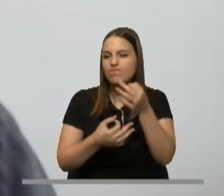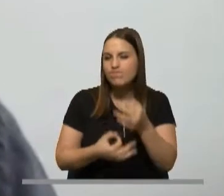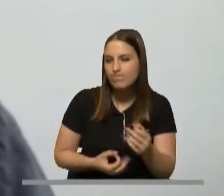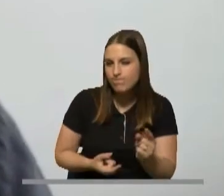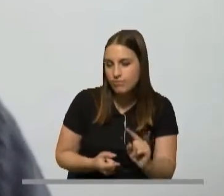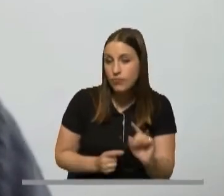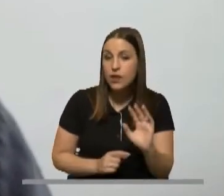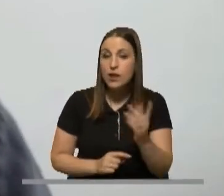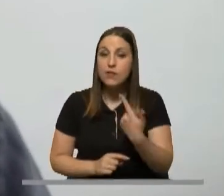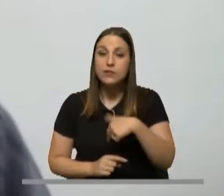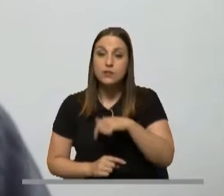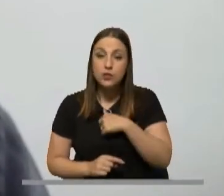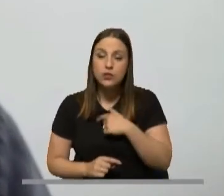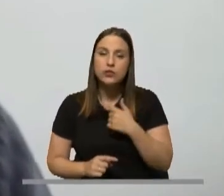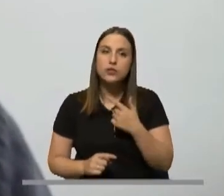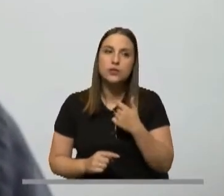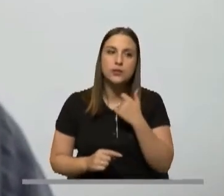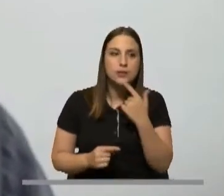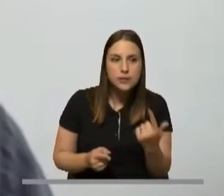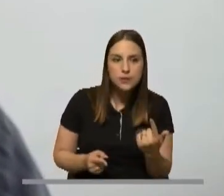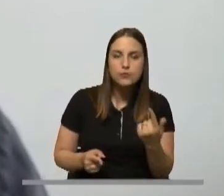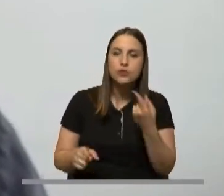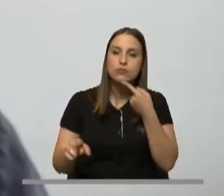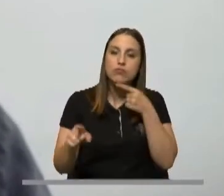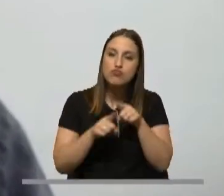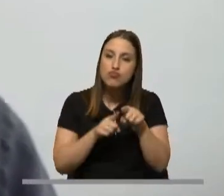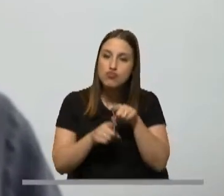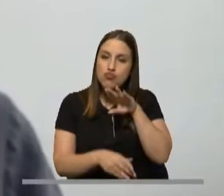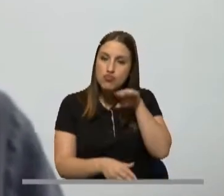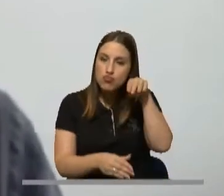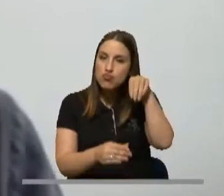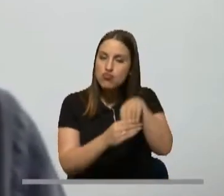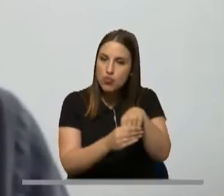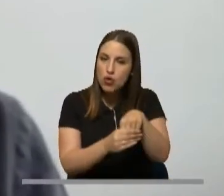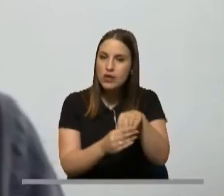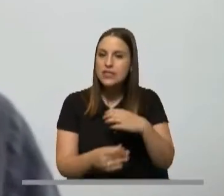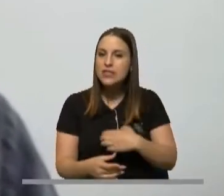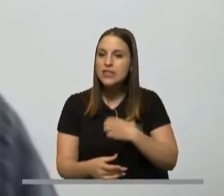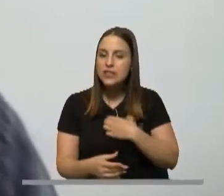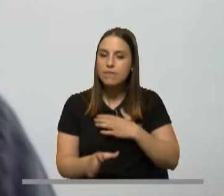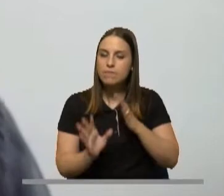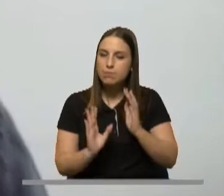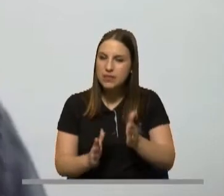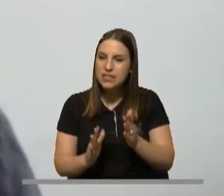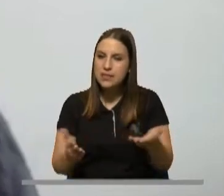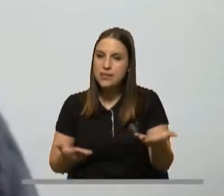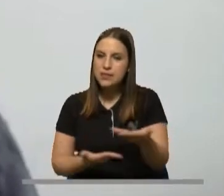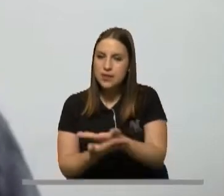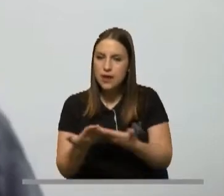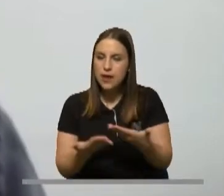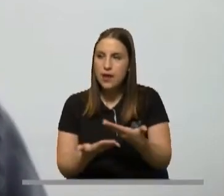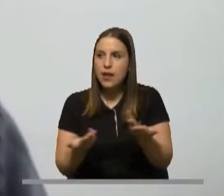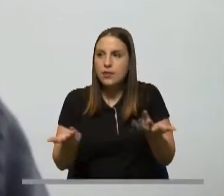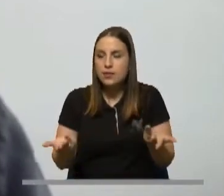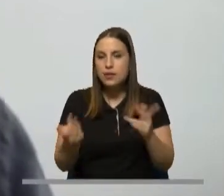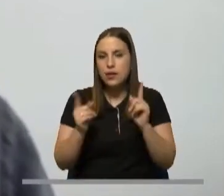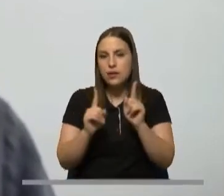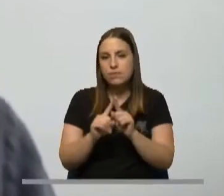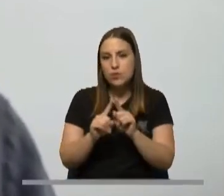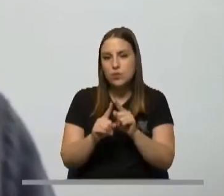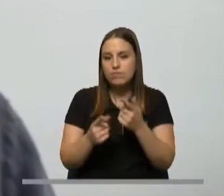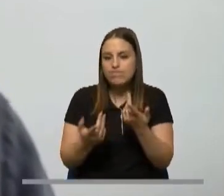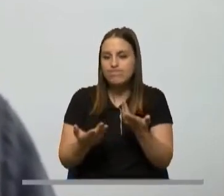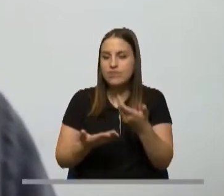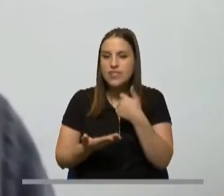we resist the depolitization that would mean dealing with them, with the instruments that are only